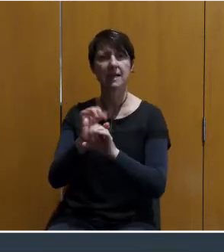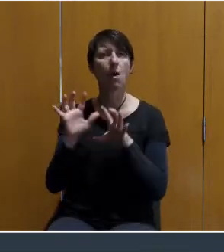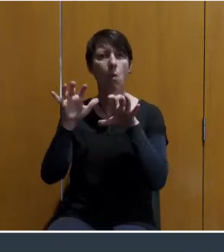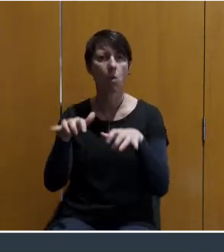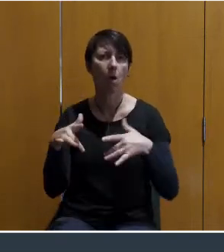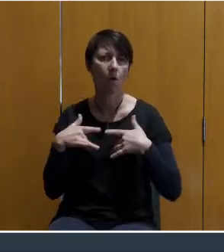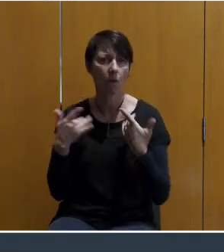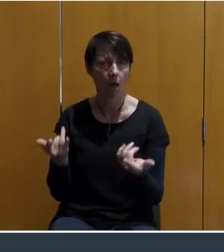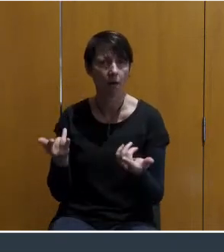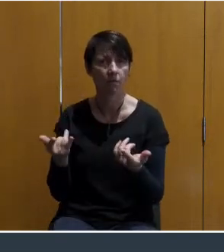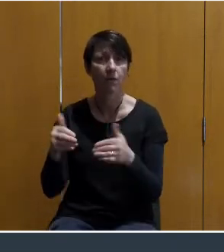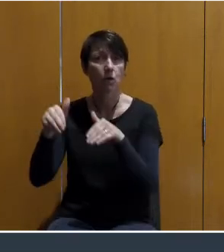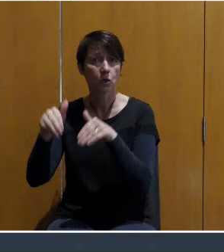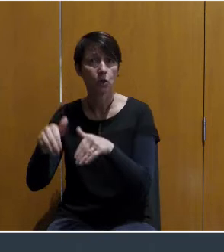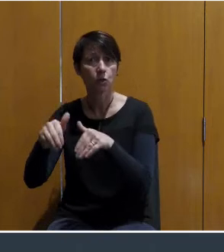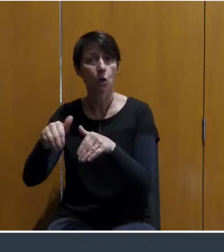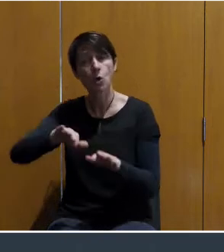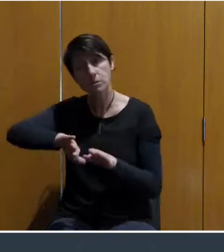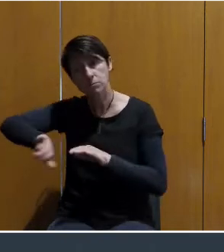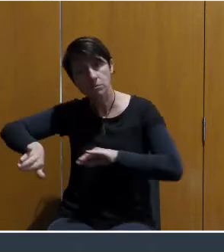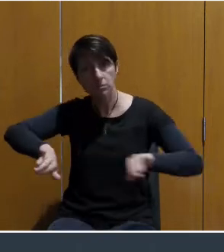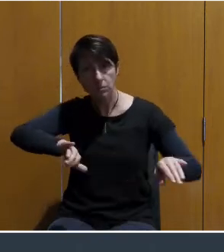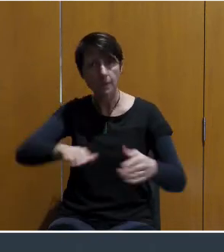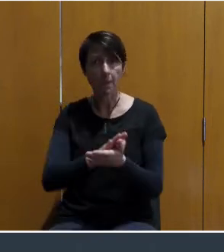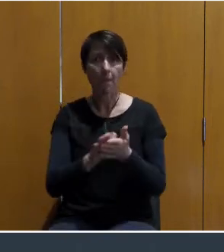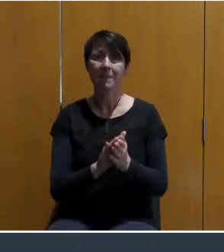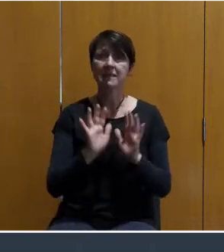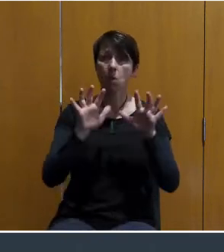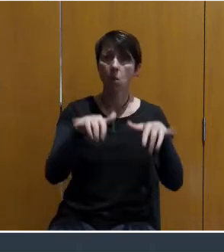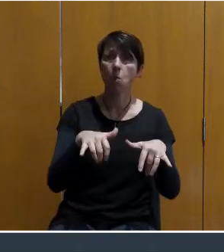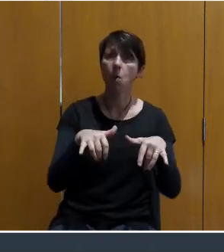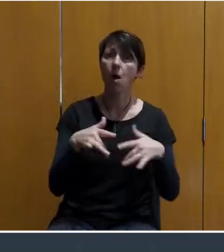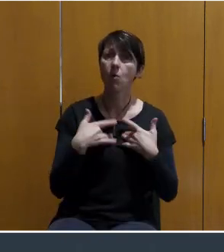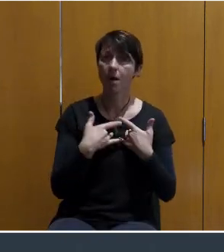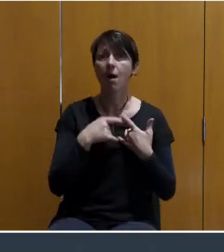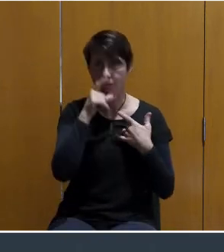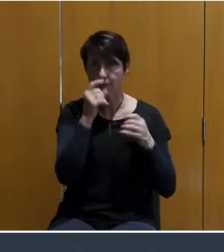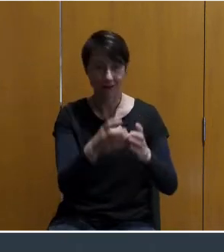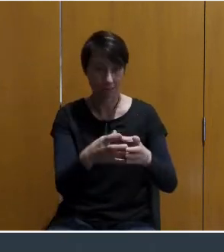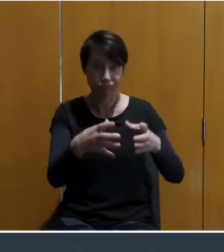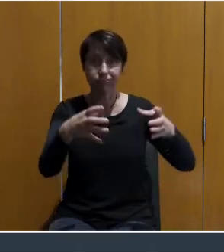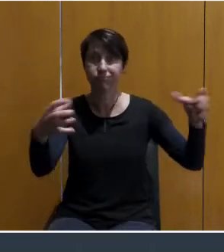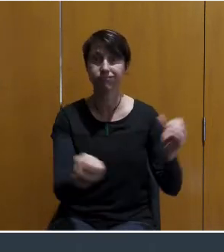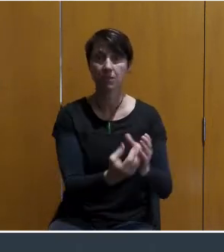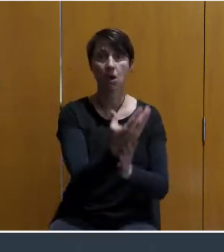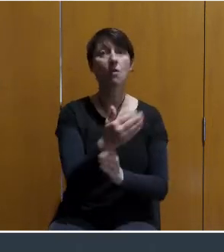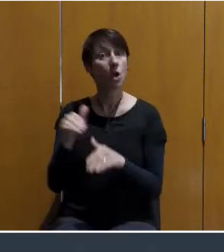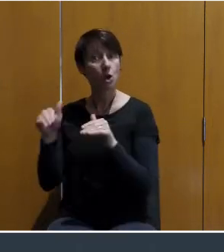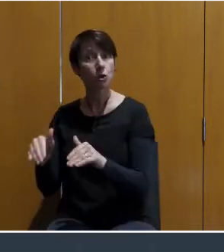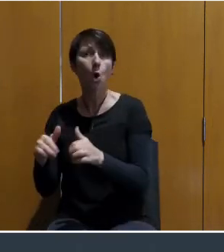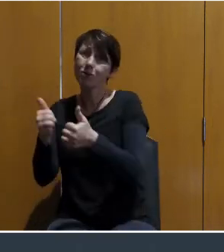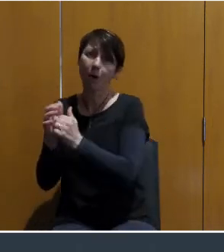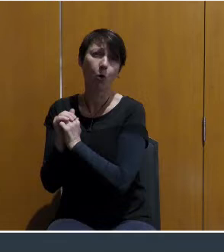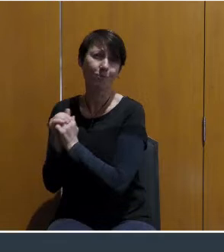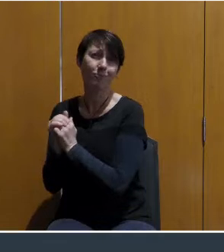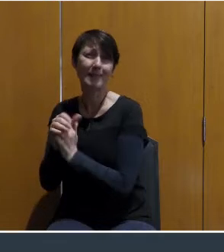help New Zealand's wildlife have a greater chance for growth and prosperity. Dogs have always been and always will be man's best companion animal, but dog owners need to realize